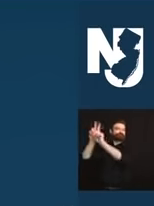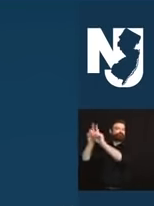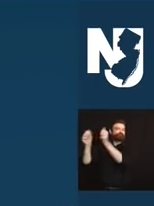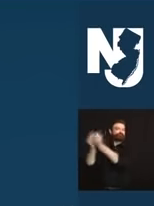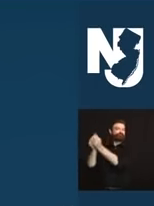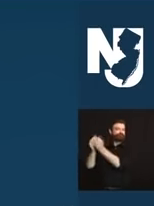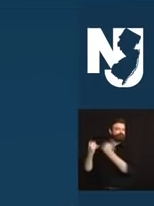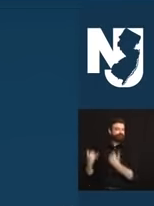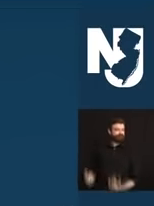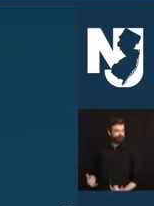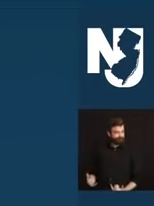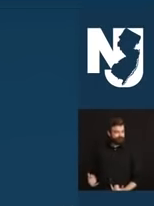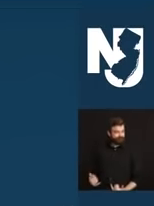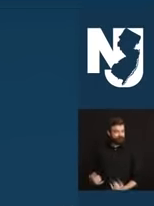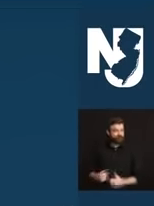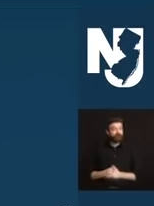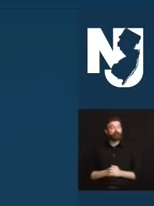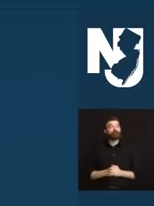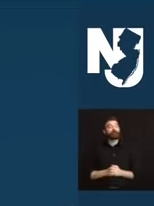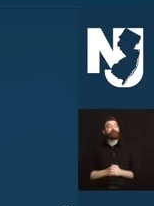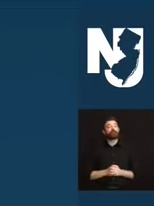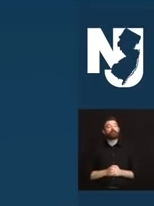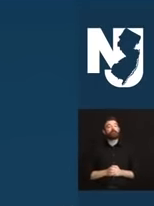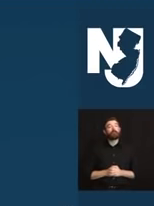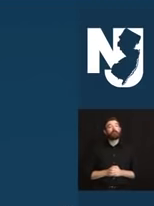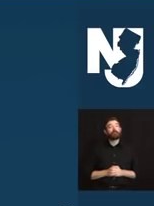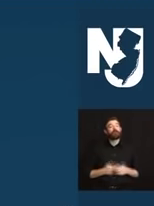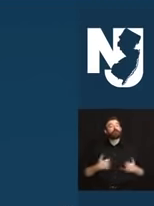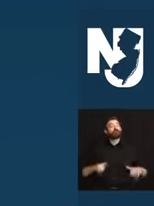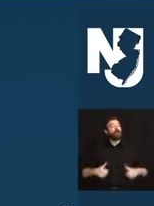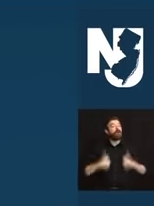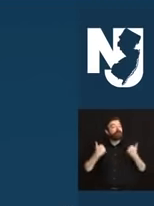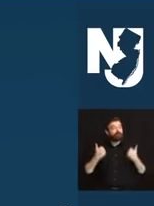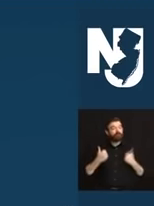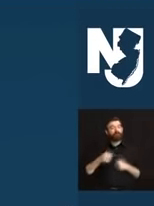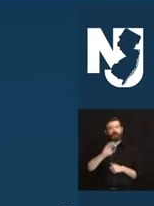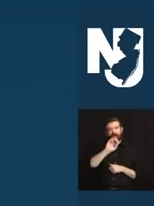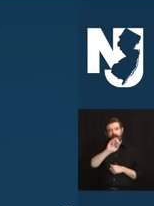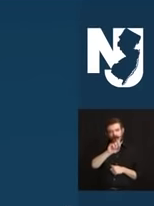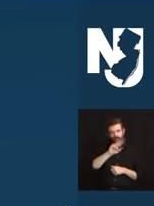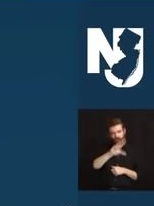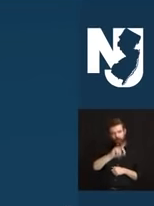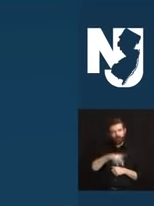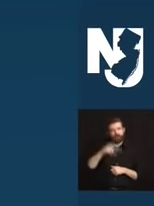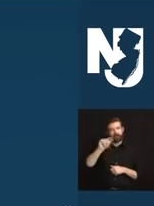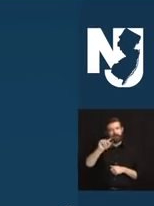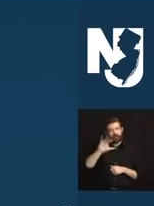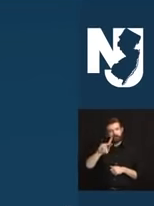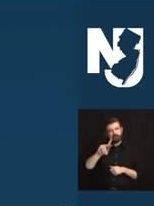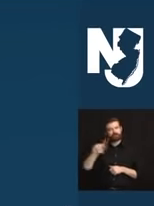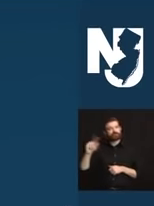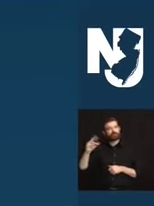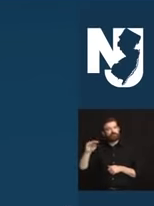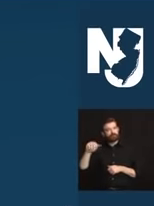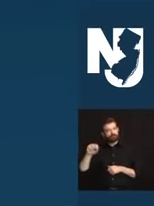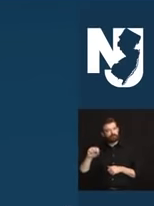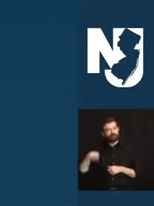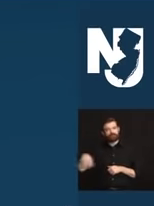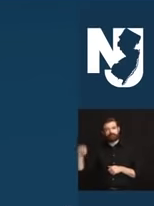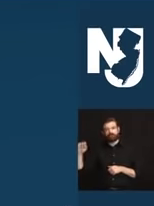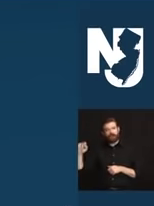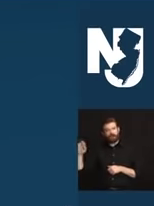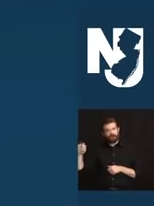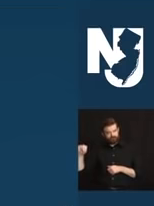Edward, Patrick, Thomas, and Maureen, and I had the great honor of speaking with Maureen yesterday, along with their spouses, and his